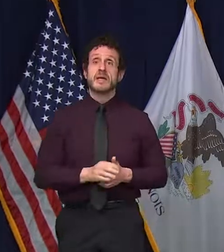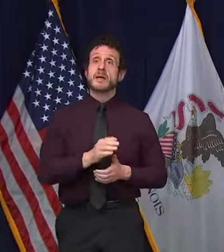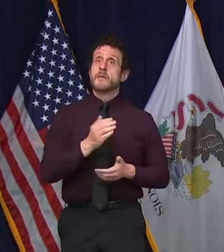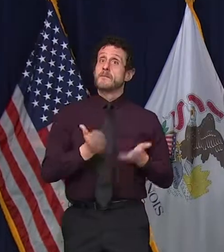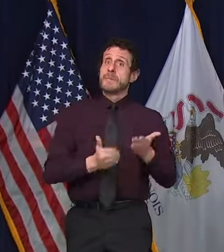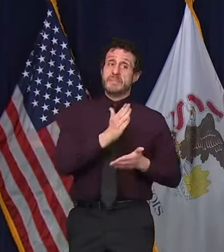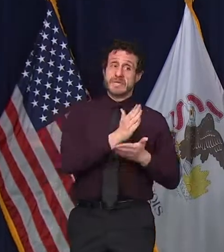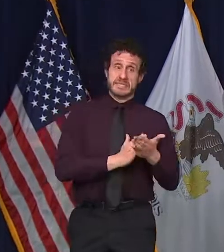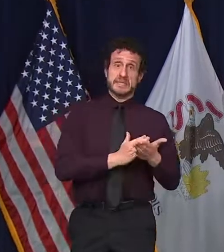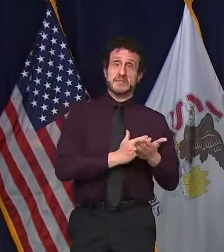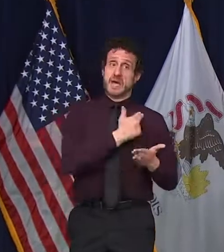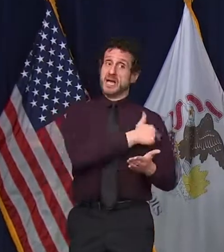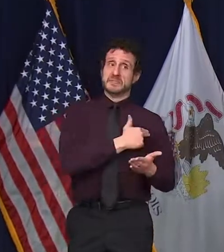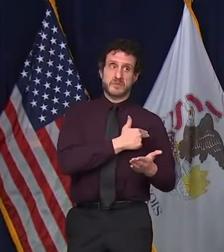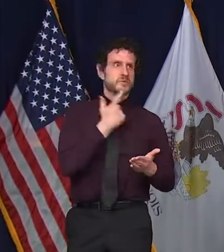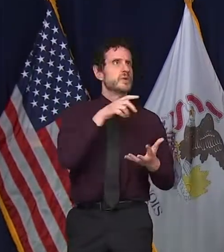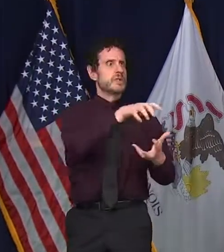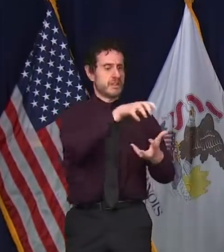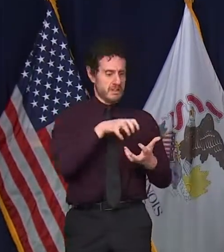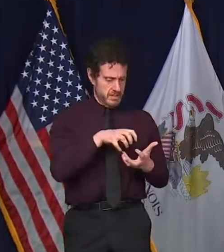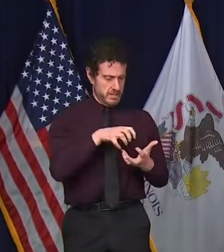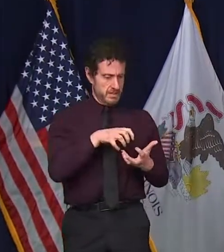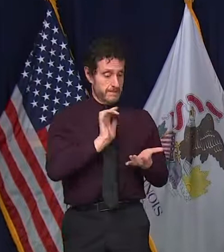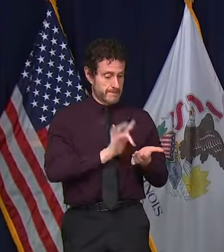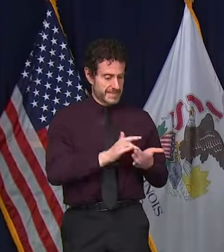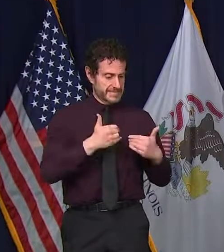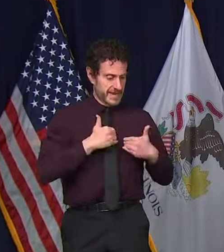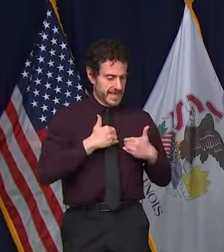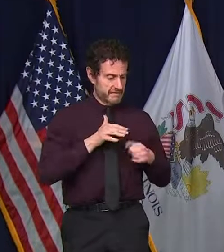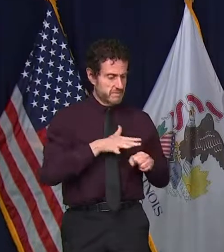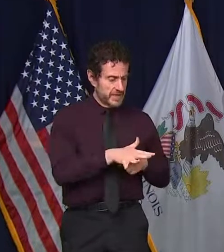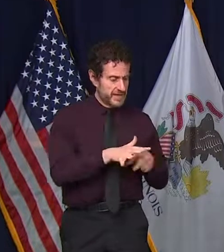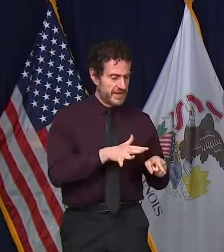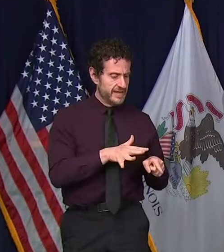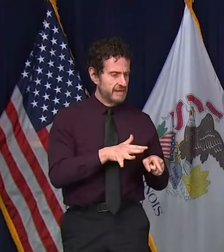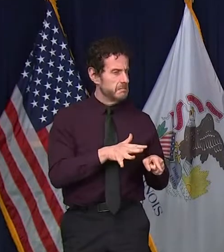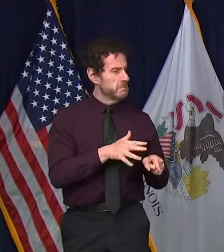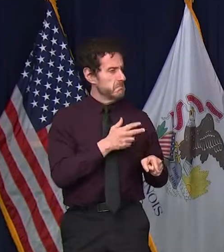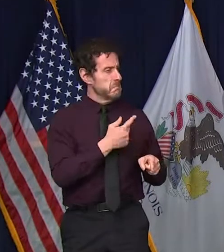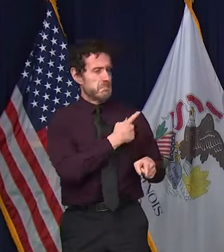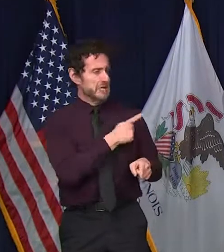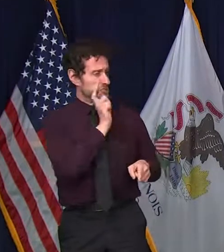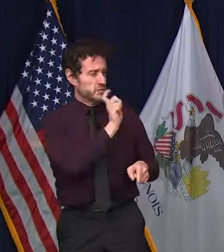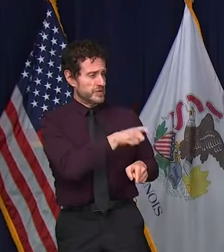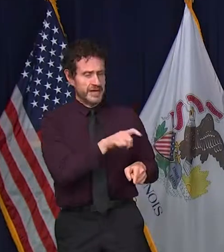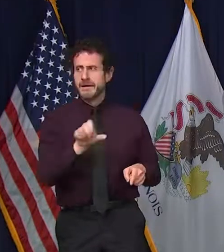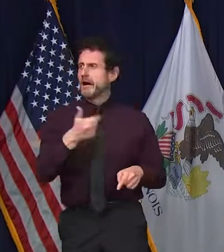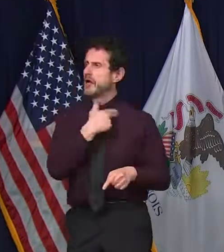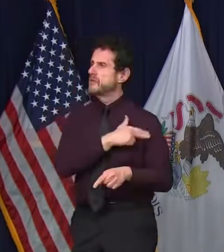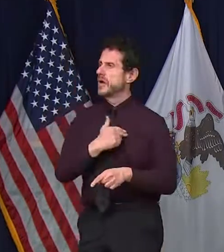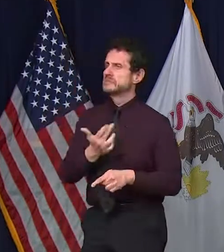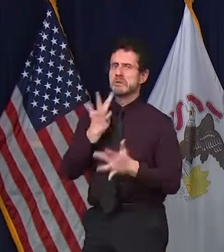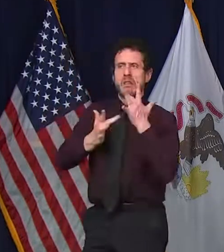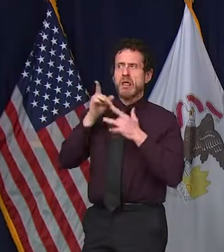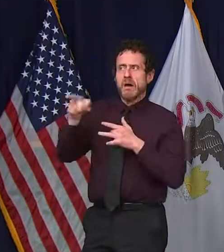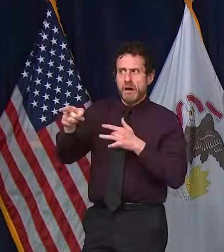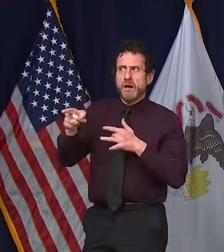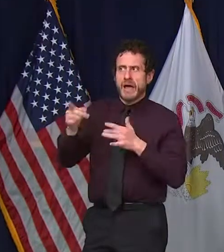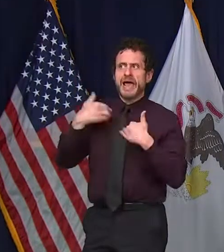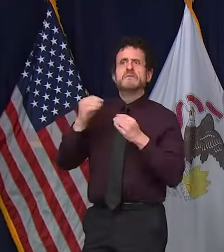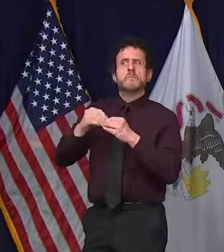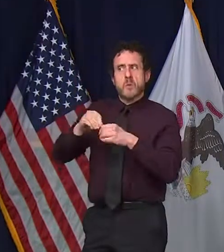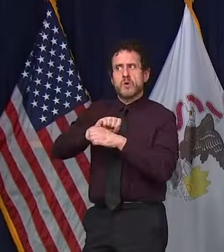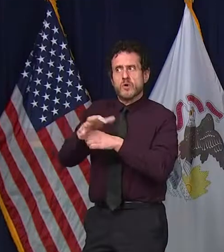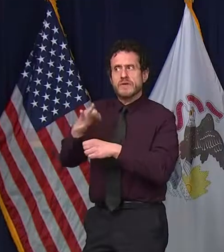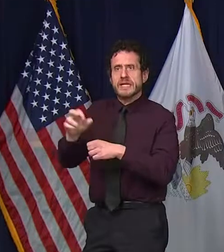remdesivir that they were allocated are free to share their allocation with other hospitals that can use the